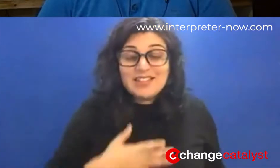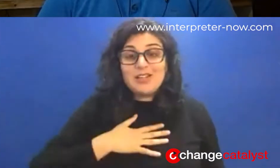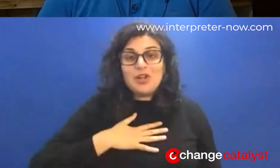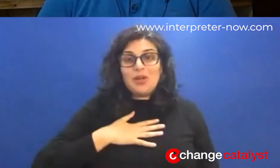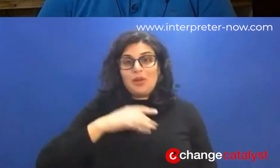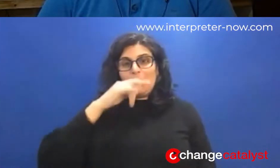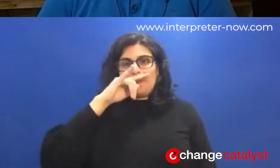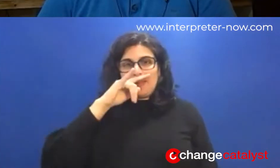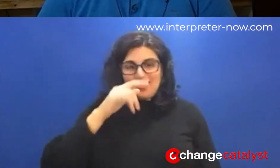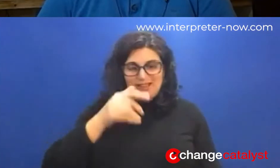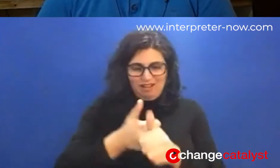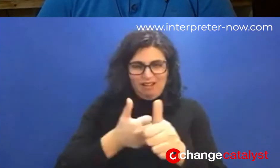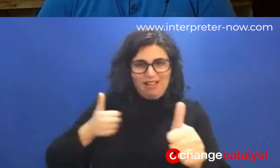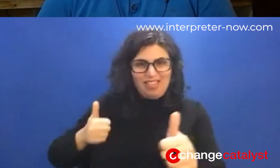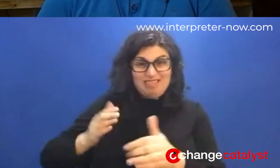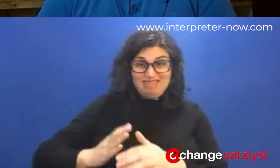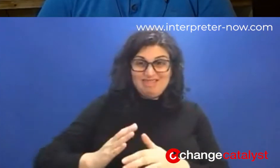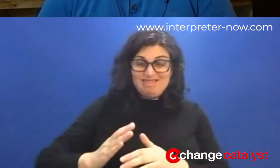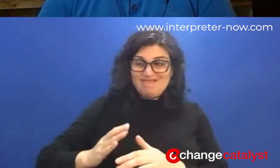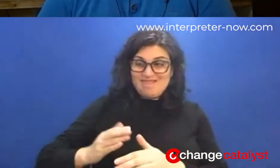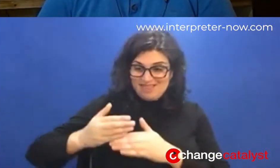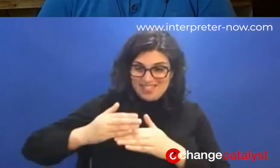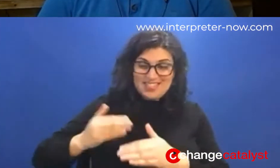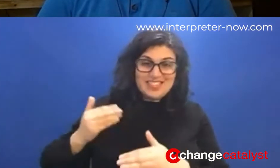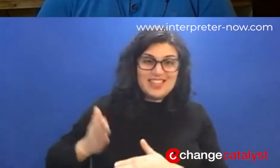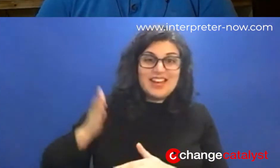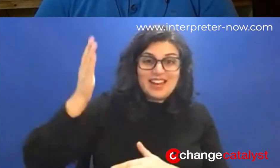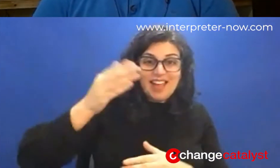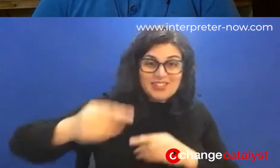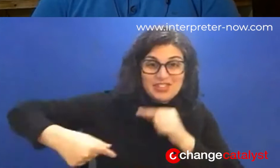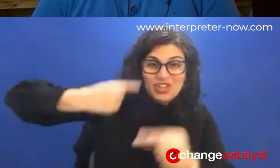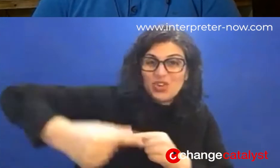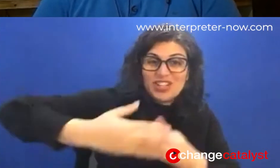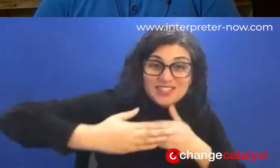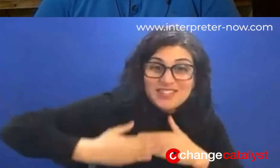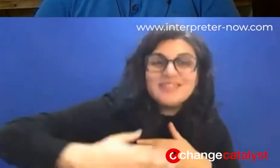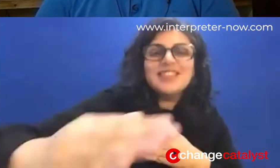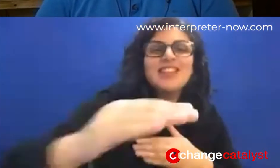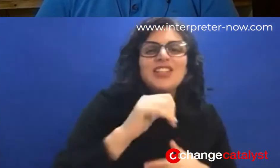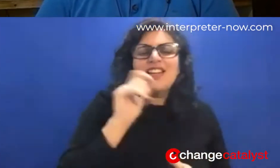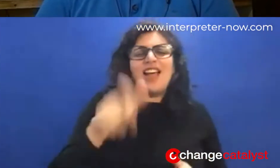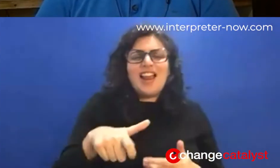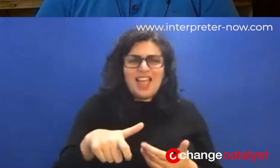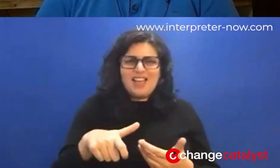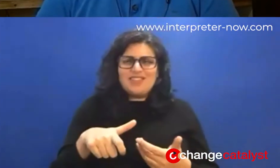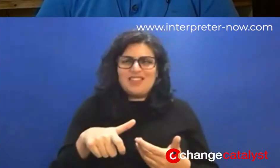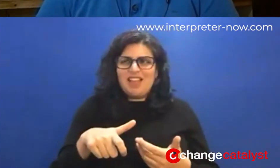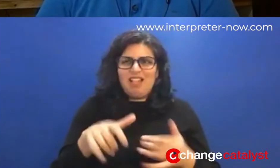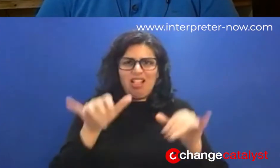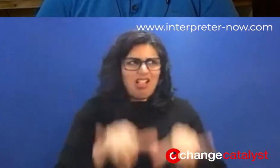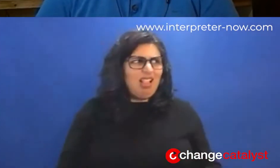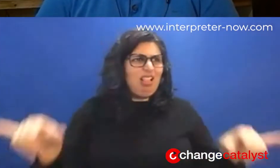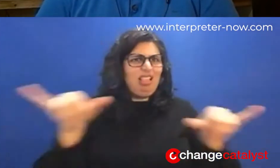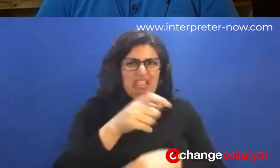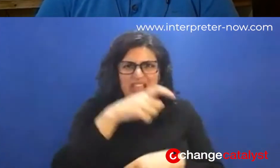me, the next for generations to come, should not have to deal with the pain and trauma we have had